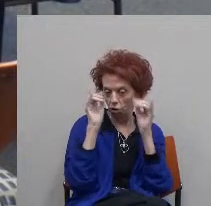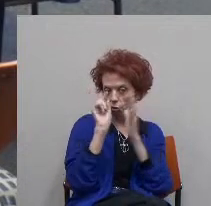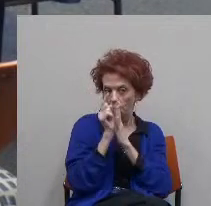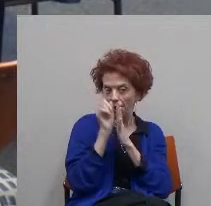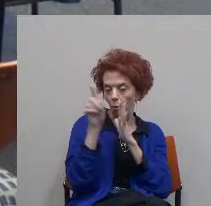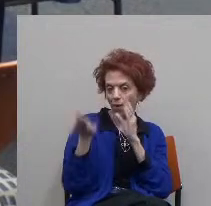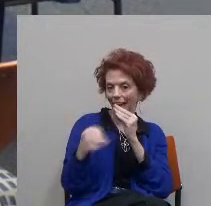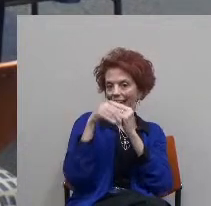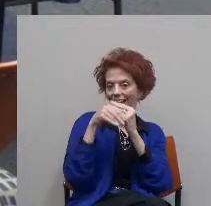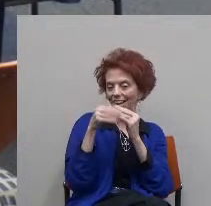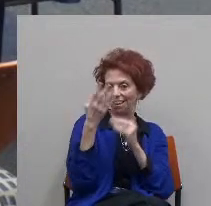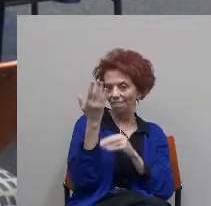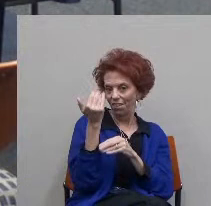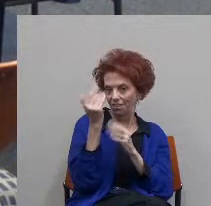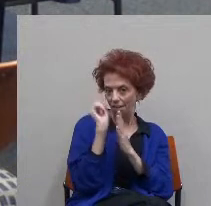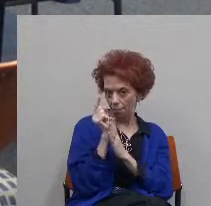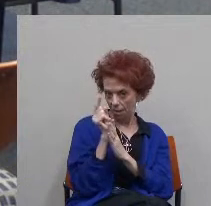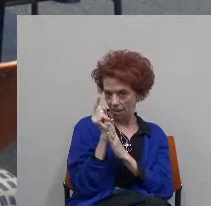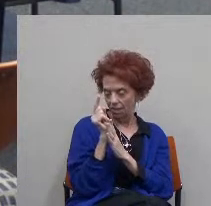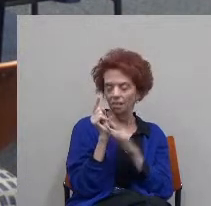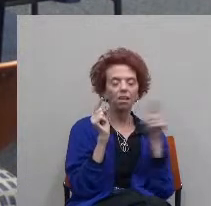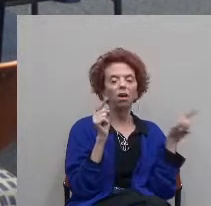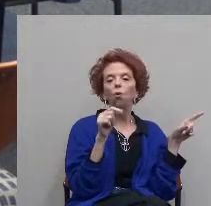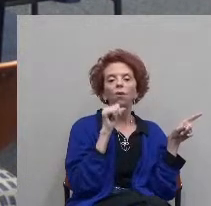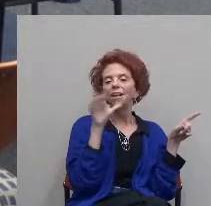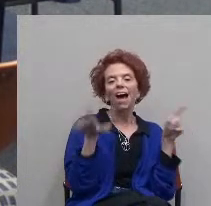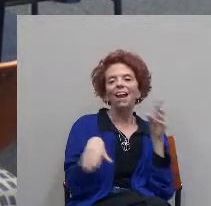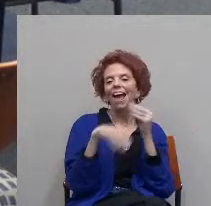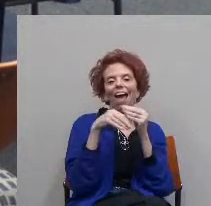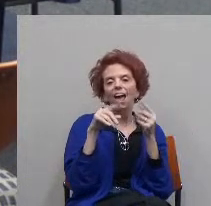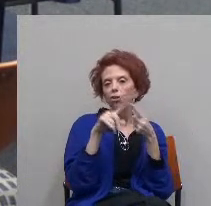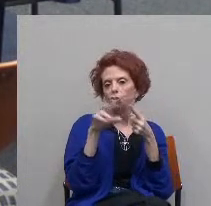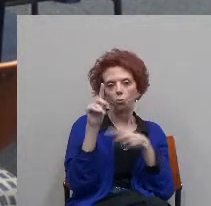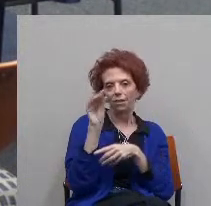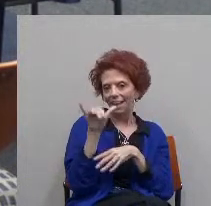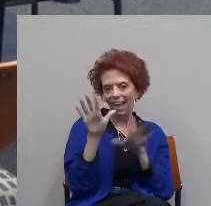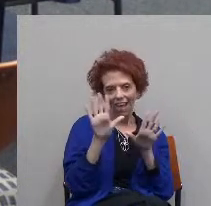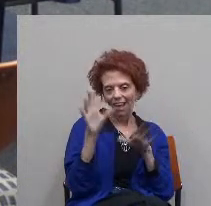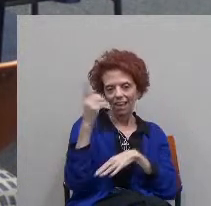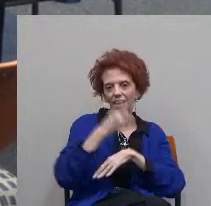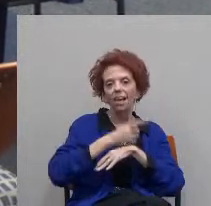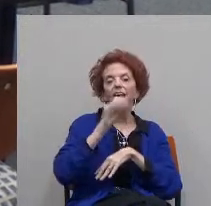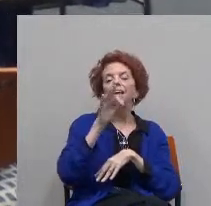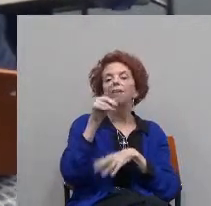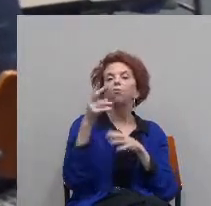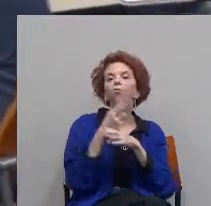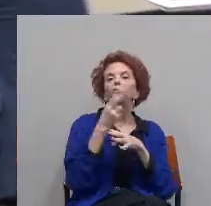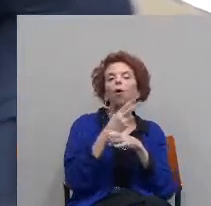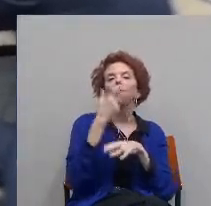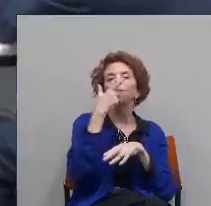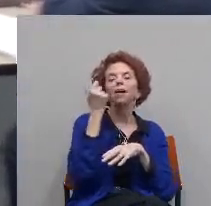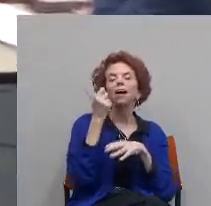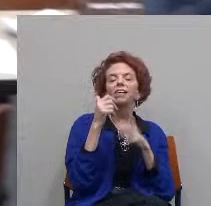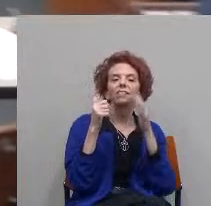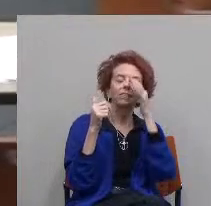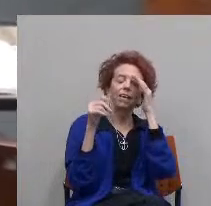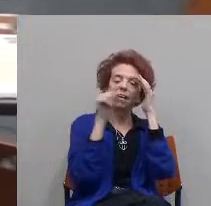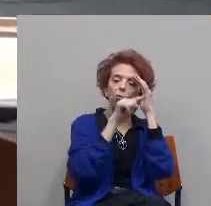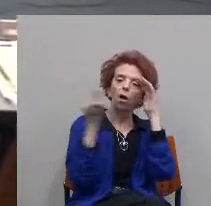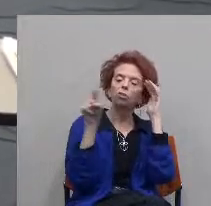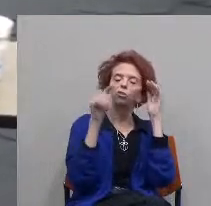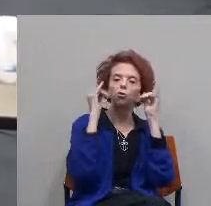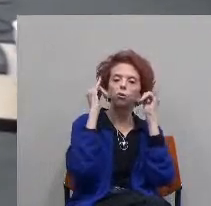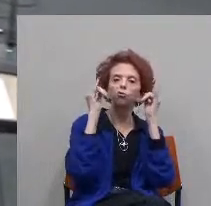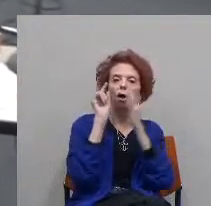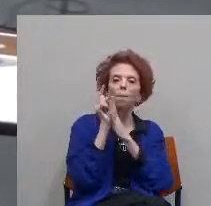be adding at least 15 minutes. It would not add to the day, so if you were to utilize, because it strikes through that